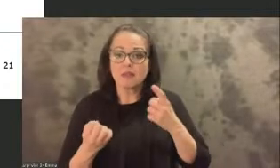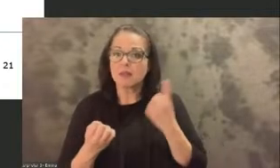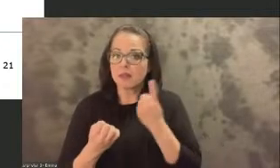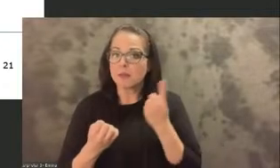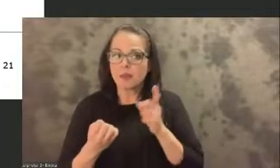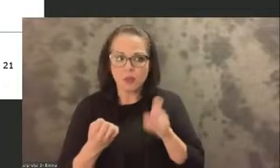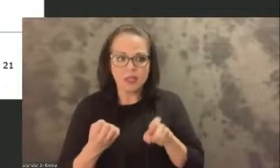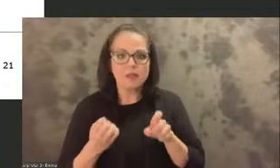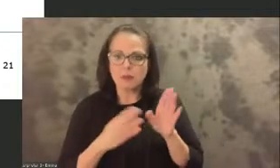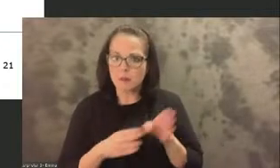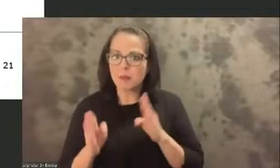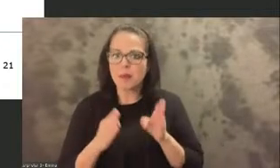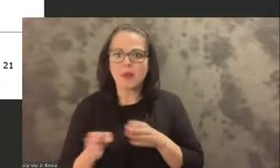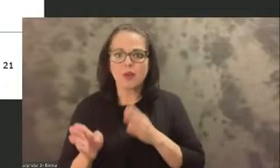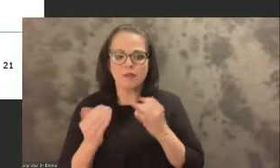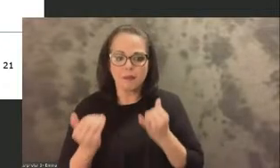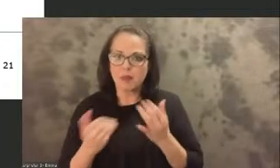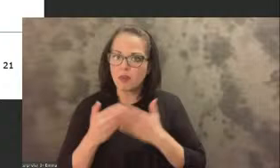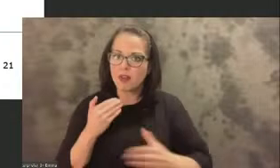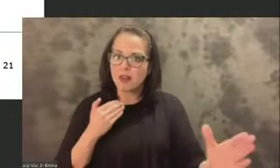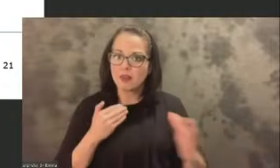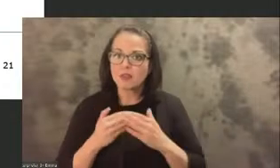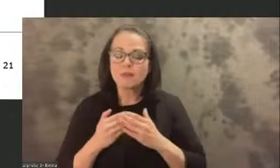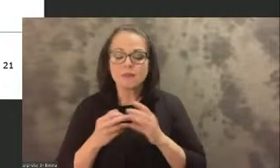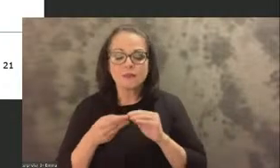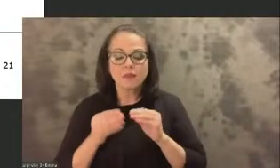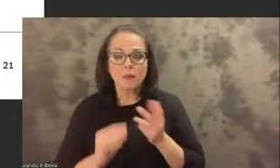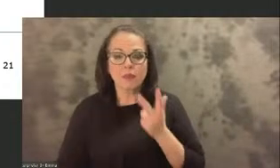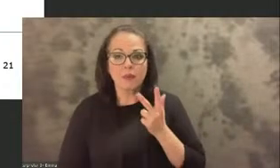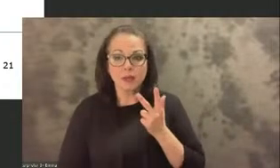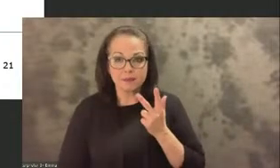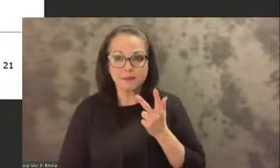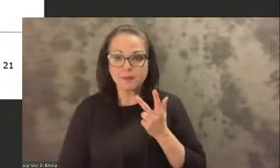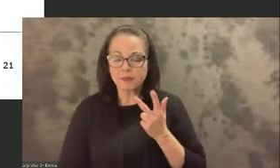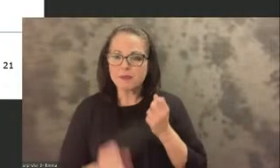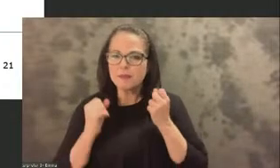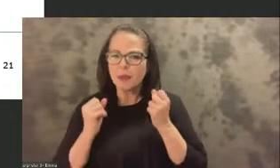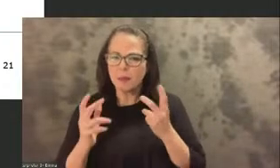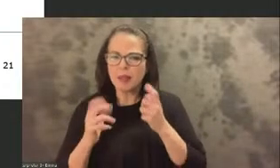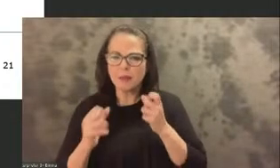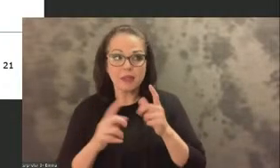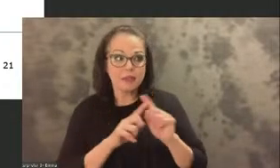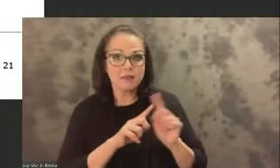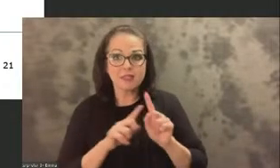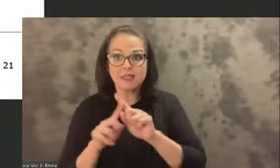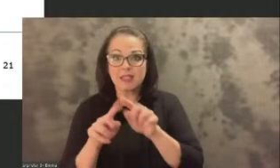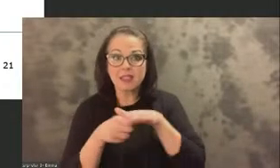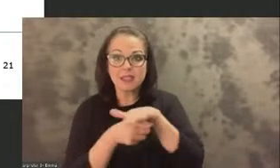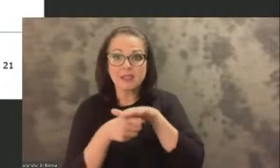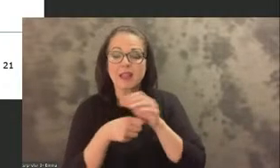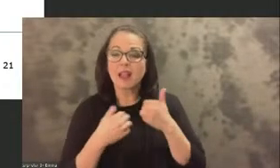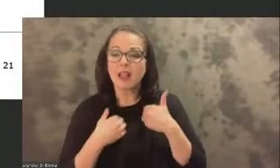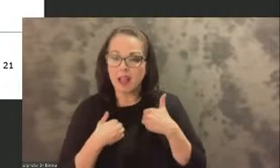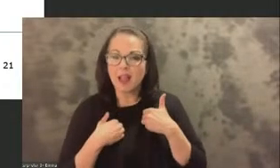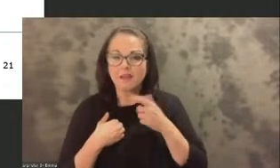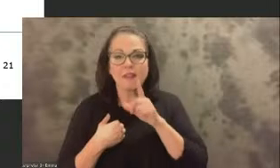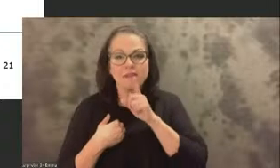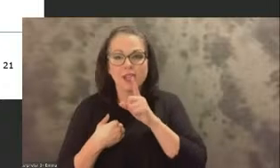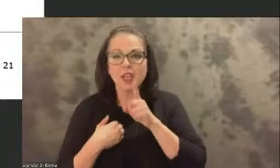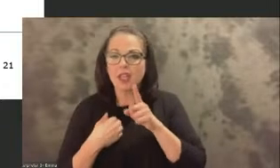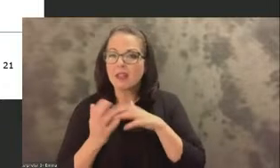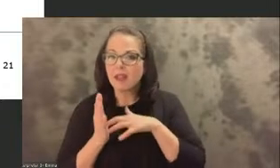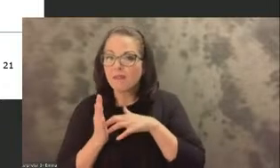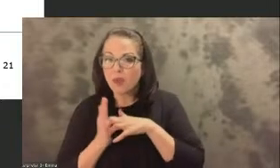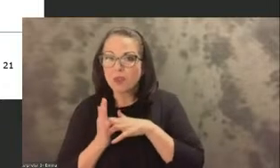and in days moving forward. Number 3, many facilities that have vulnerable populations have low vaccination